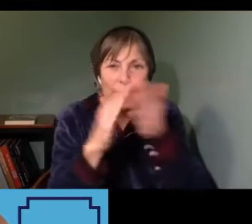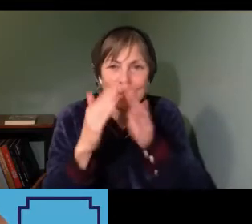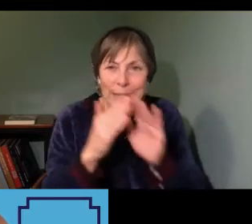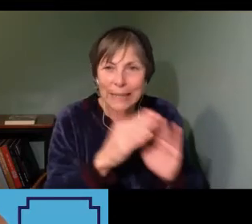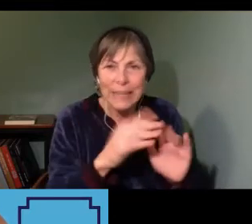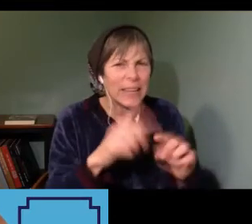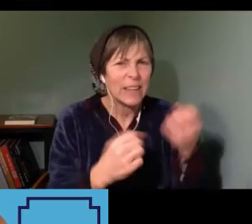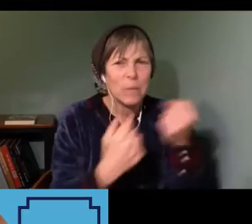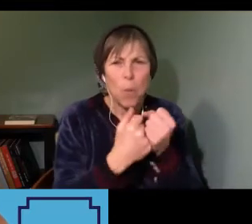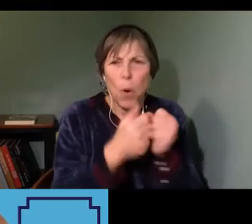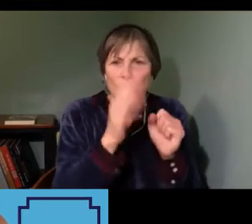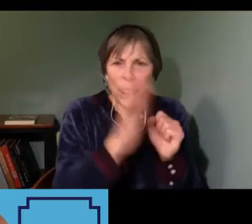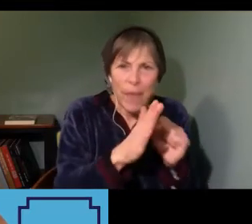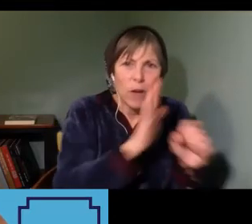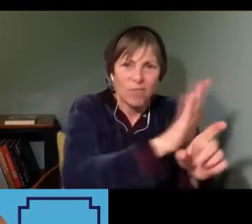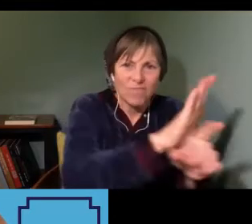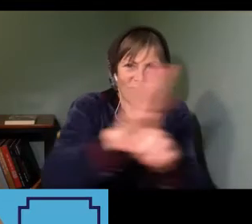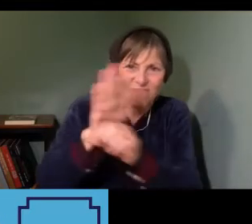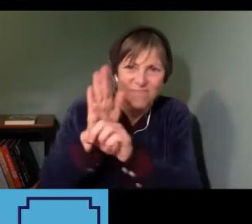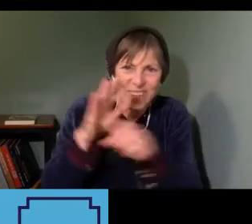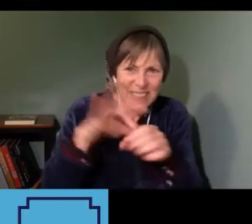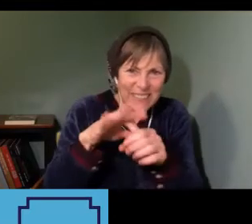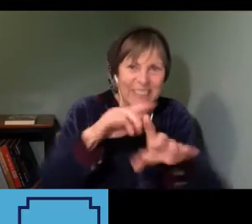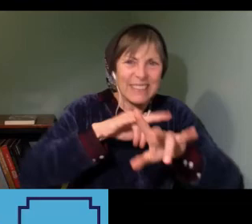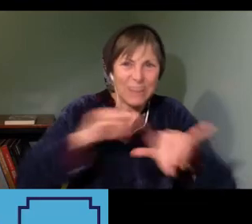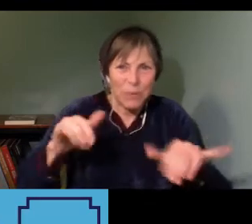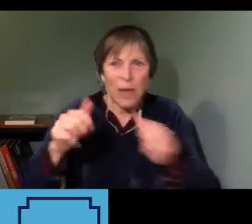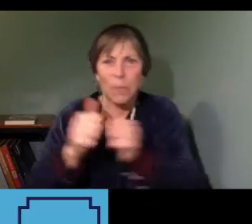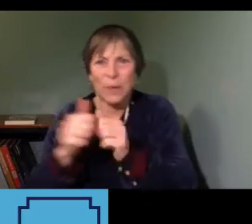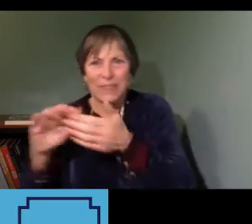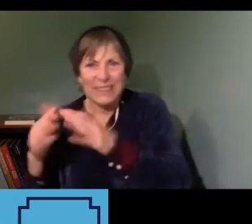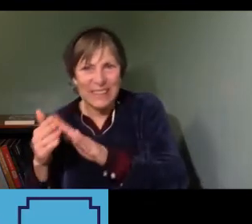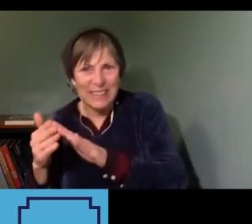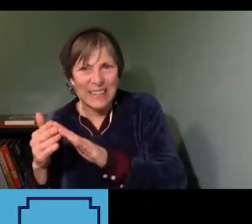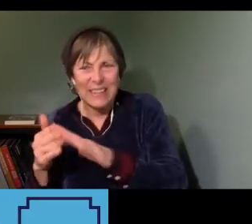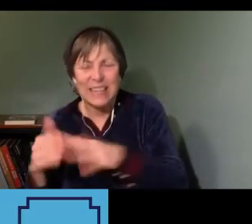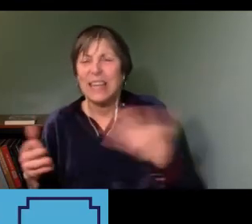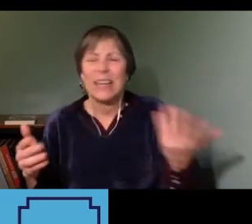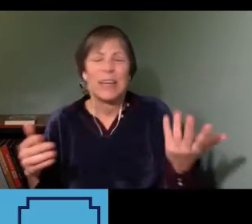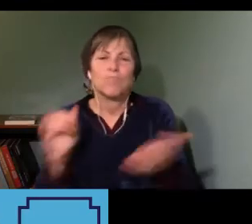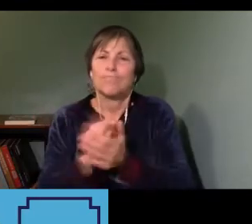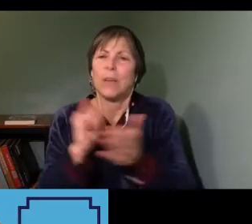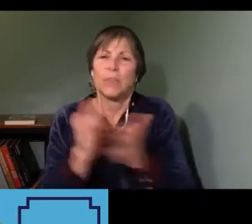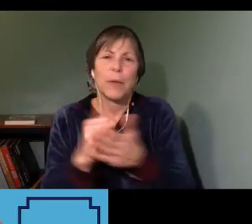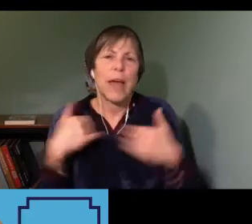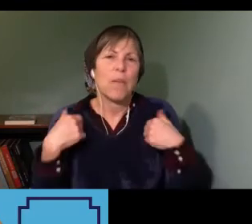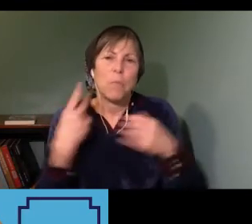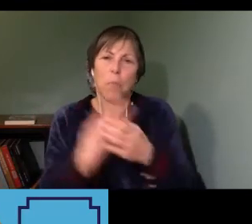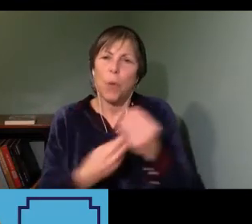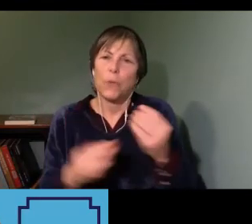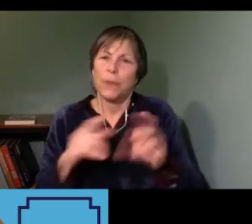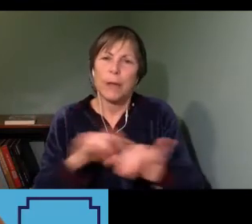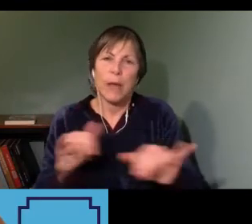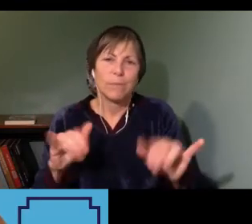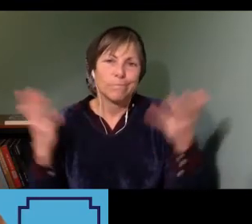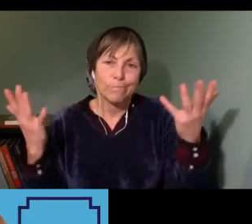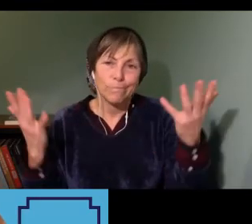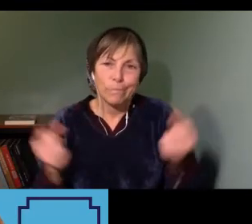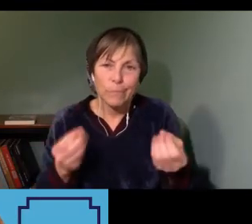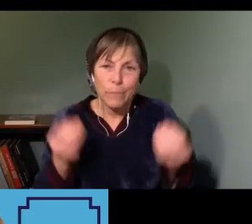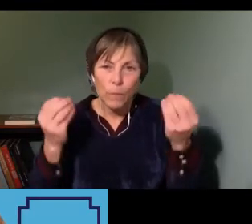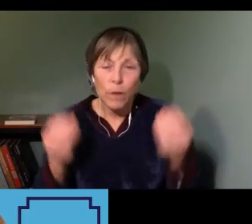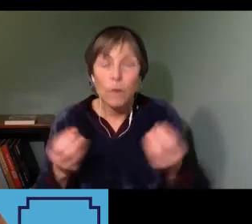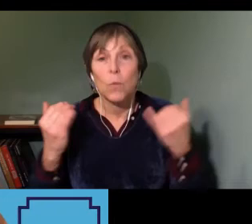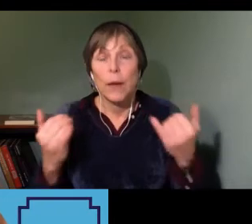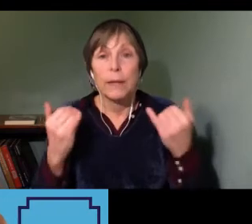handling support of municipal elections on the same day so it's not it hasn't been a possibility for us to even move forward with that so at this